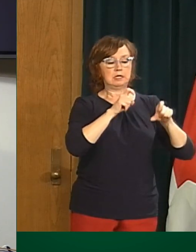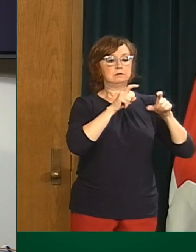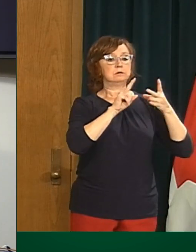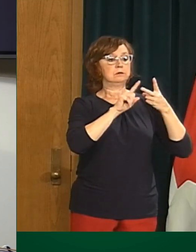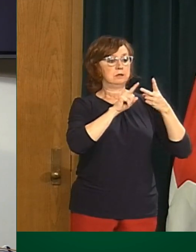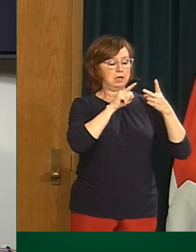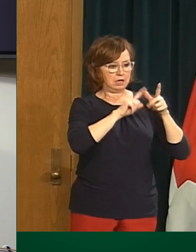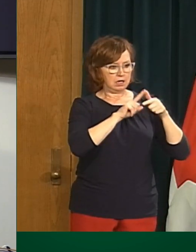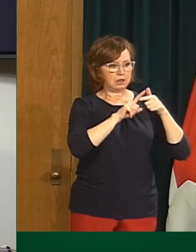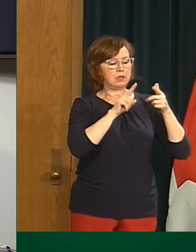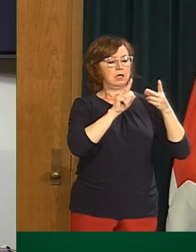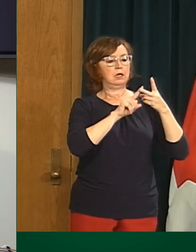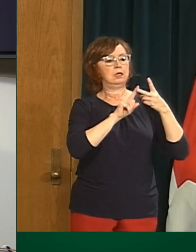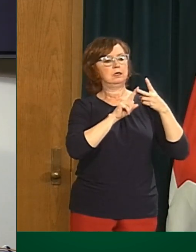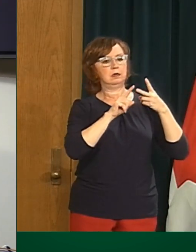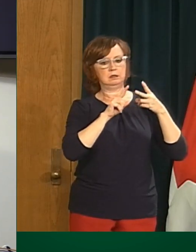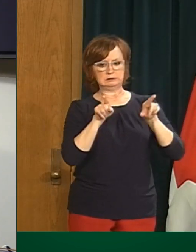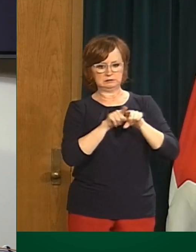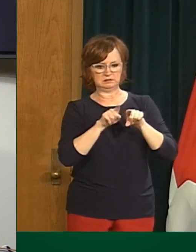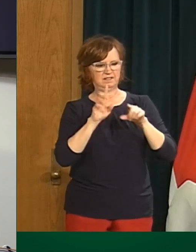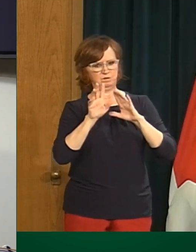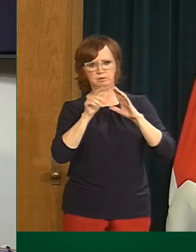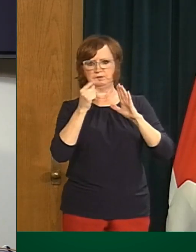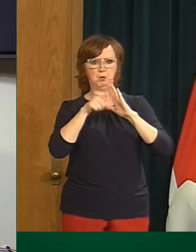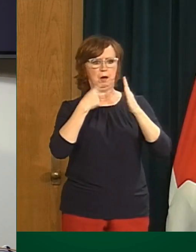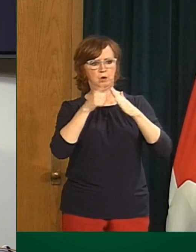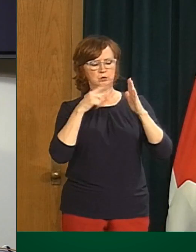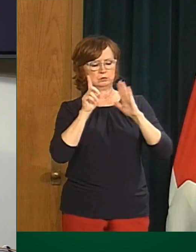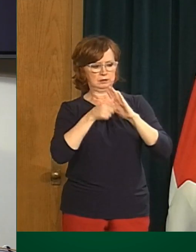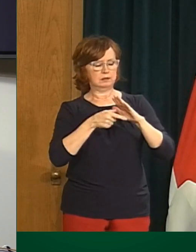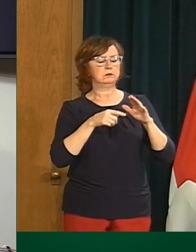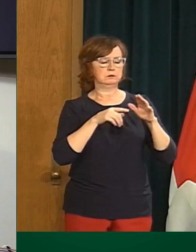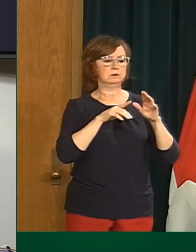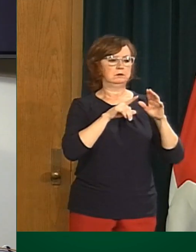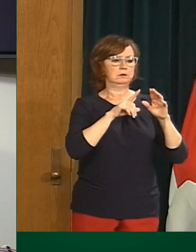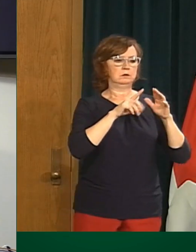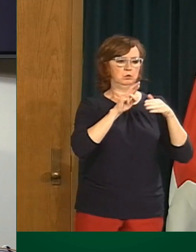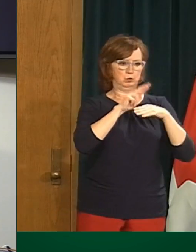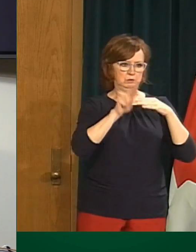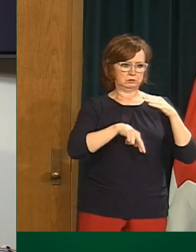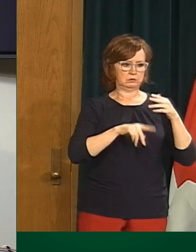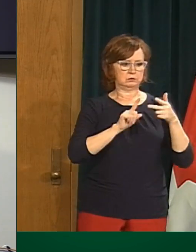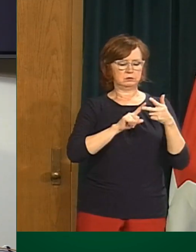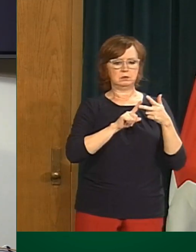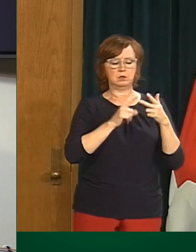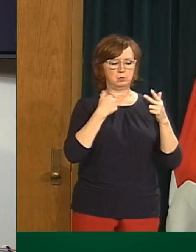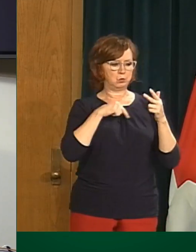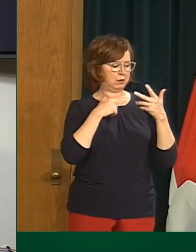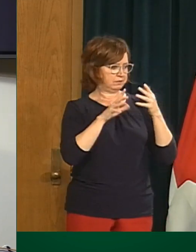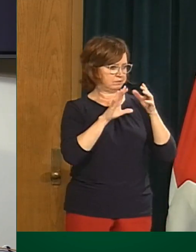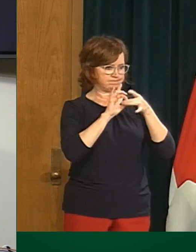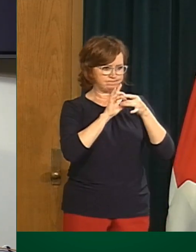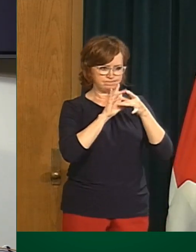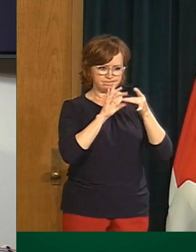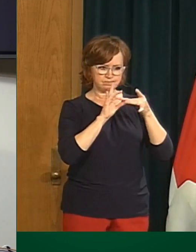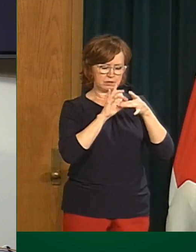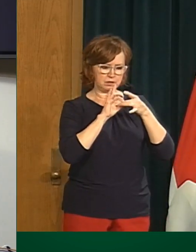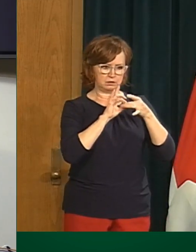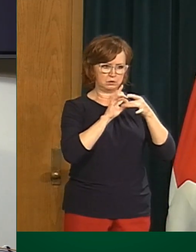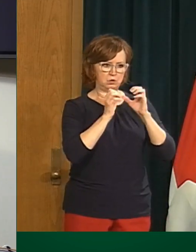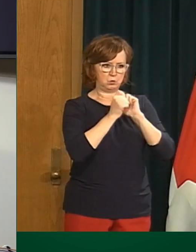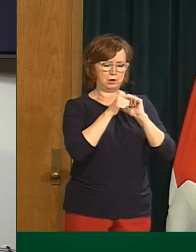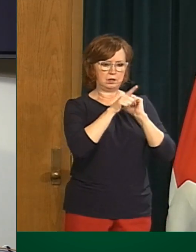daily communication with the community leaders of La Loche. We update them daily on